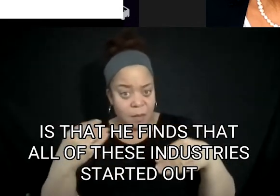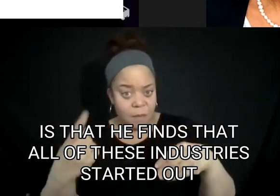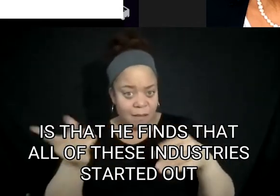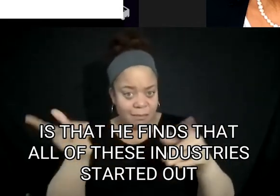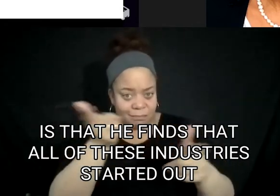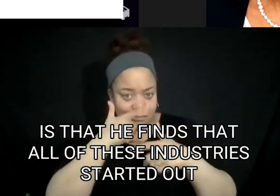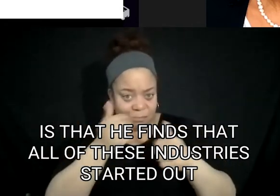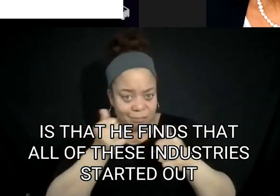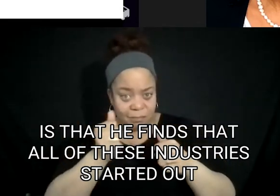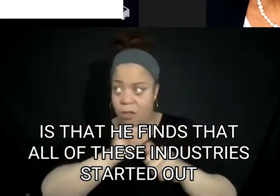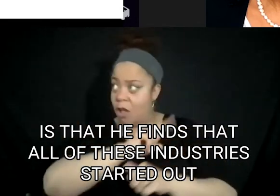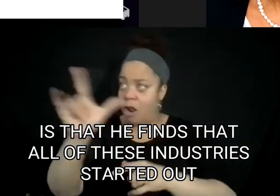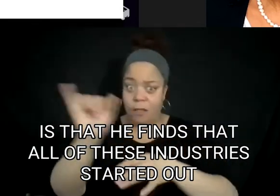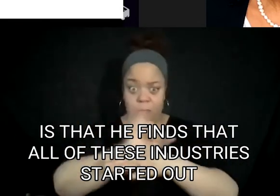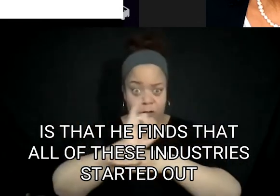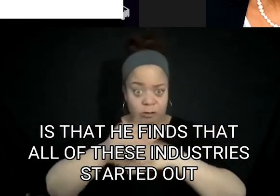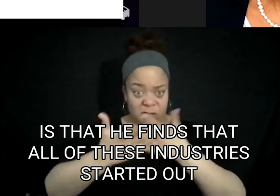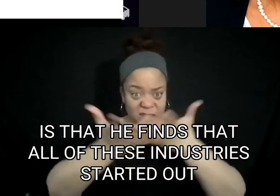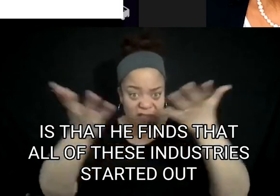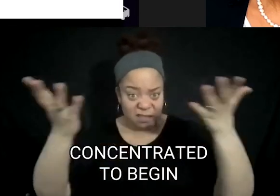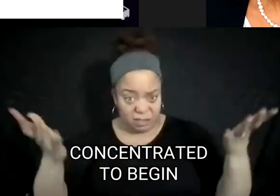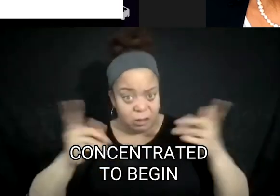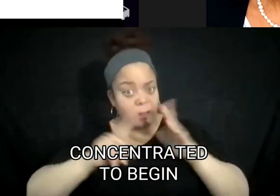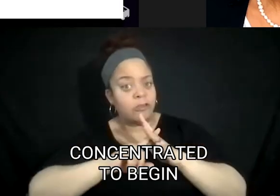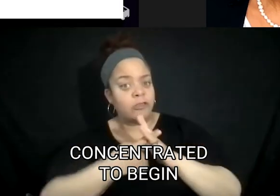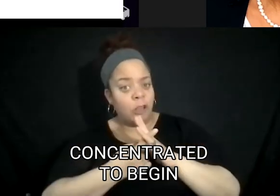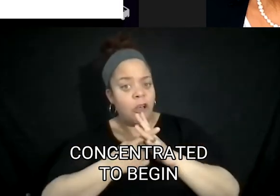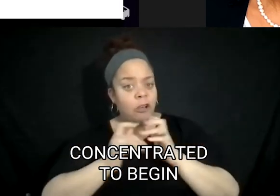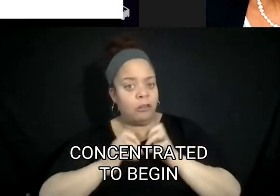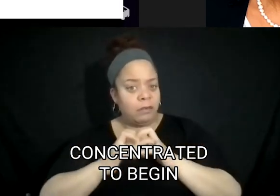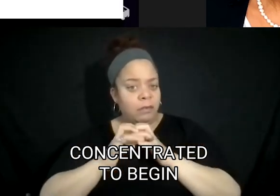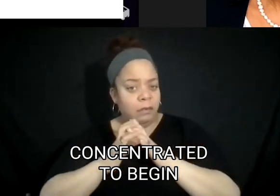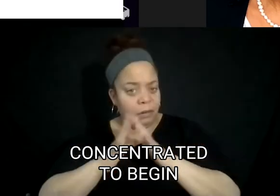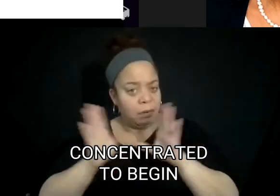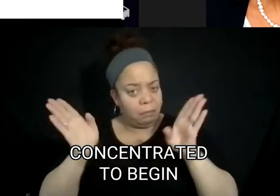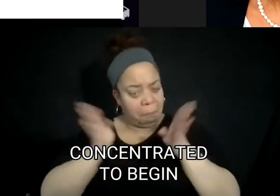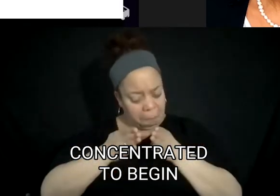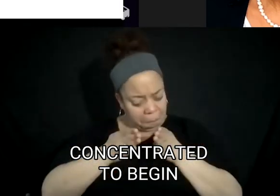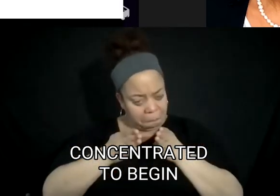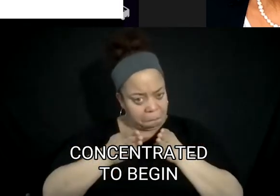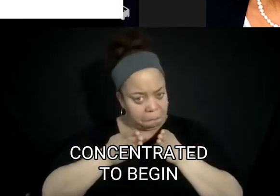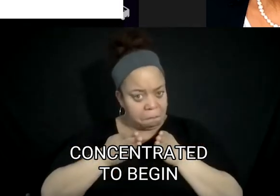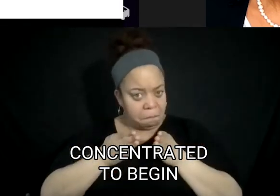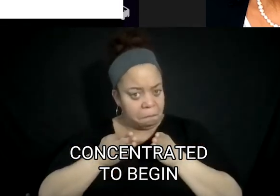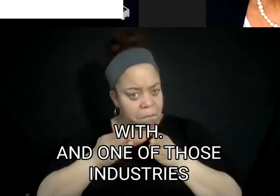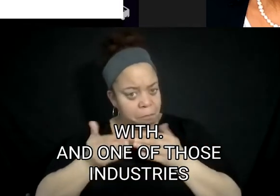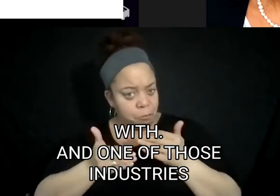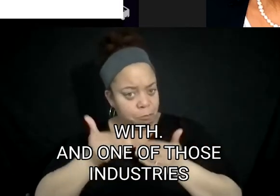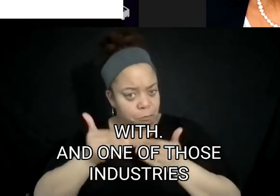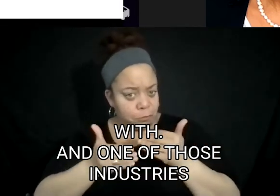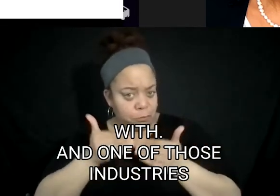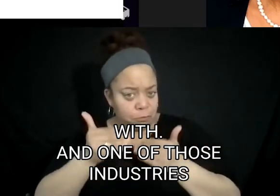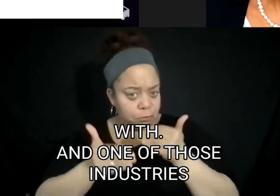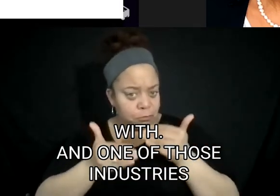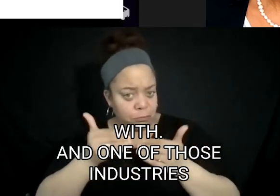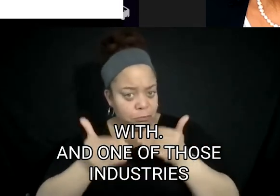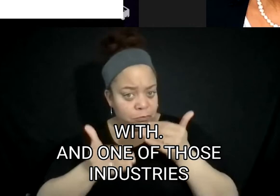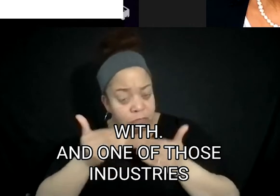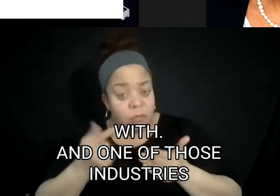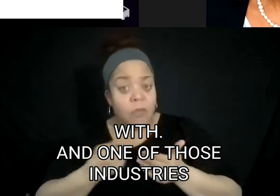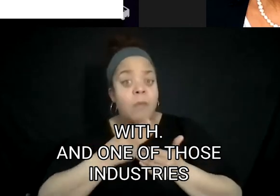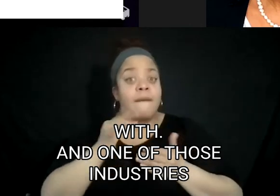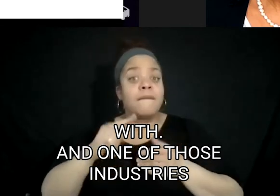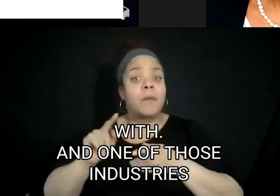And you know, one of those industries was AT&T. And here is a graphic, and let